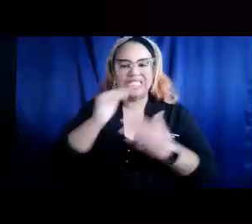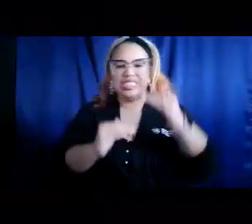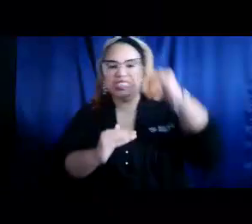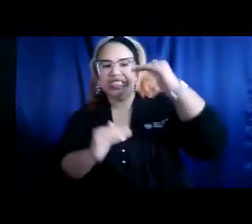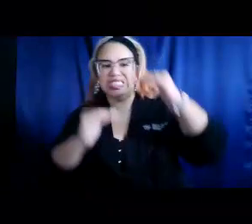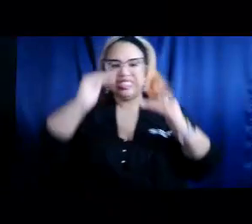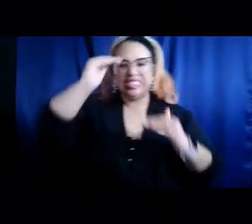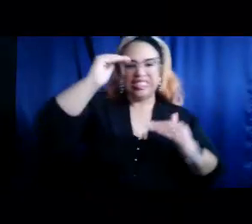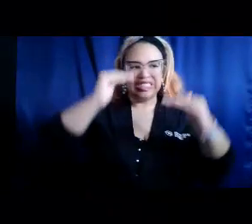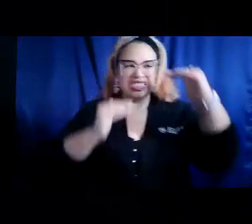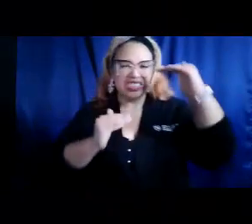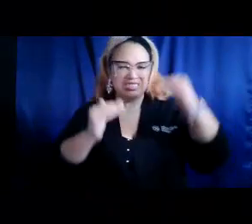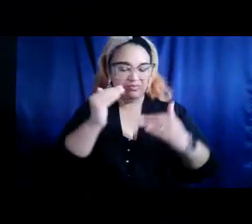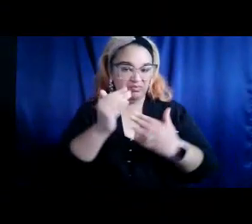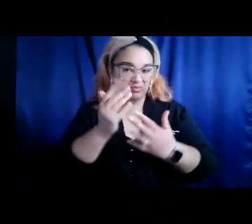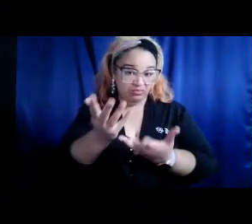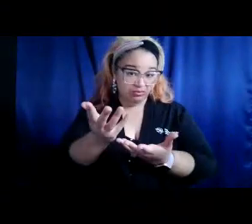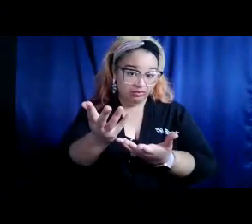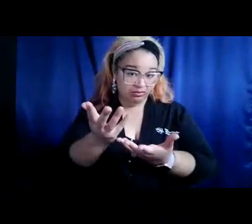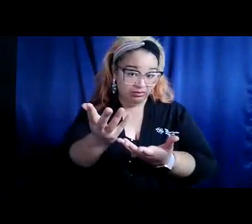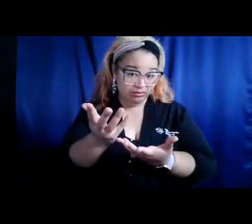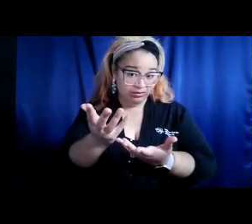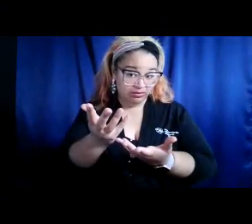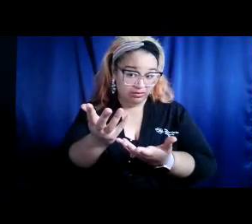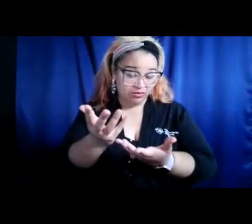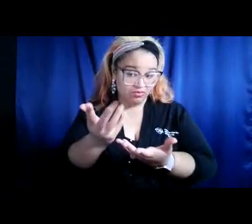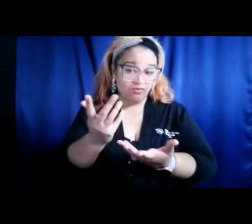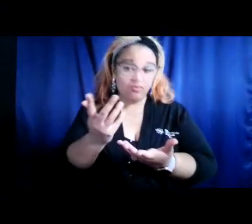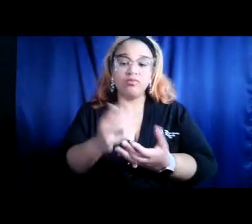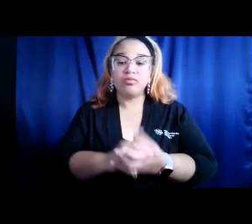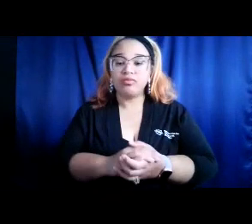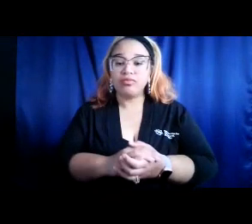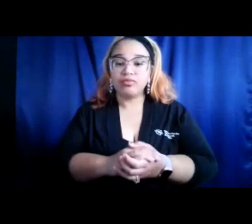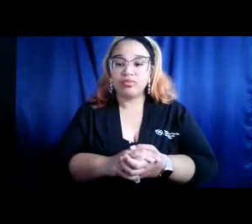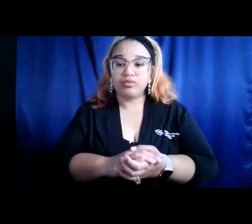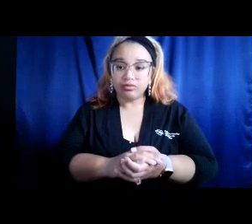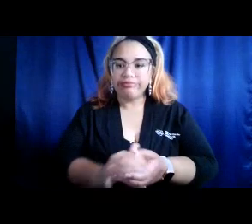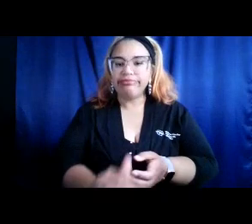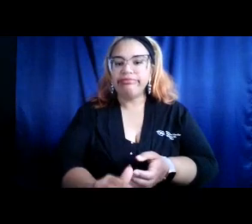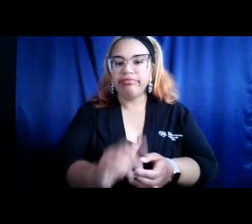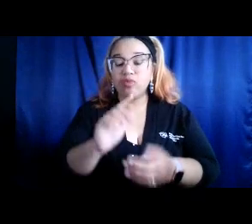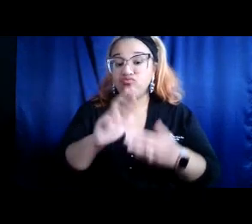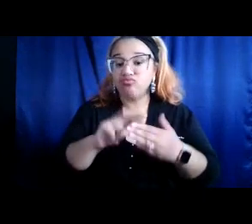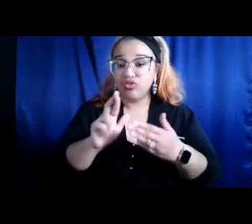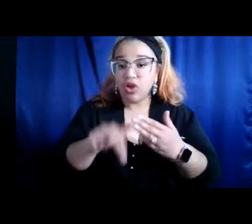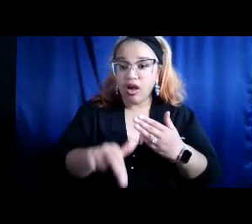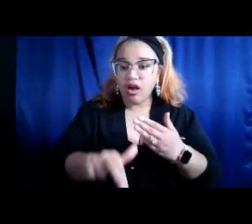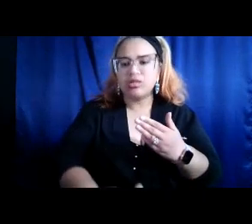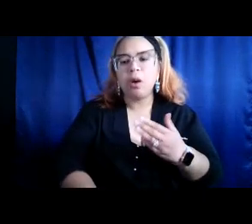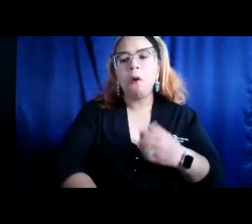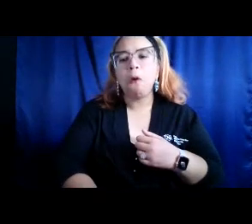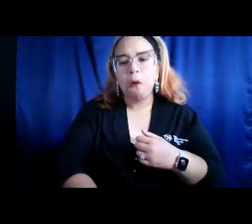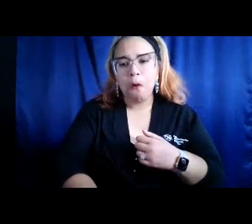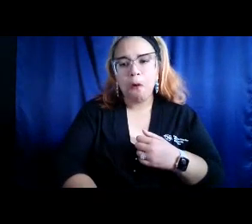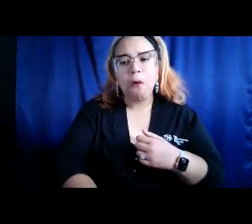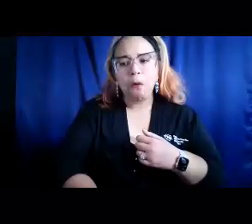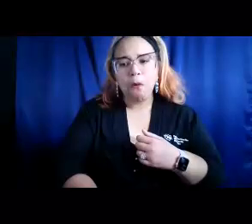options. Okay, so it looks like we've got, again, some responses ranging across